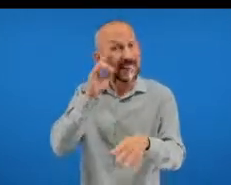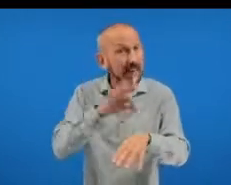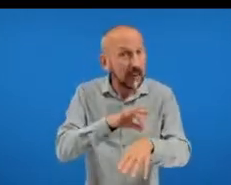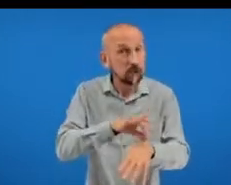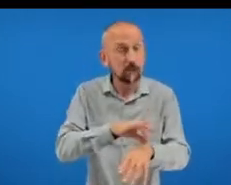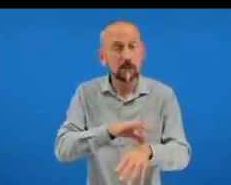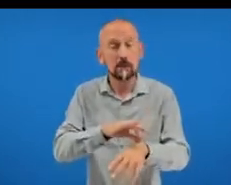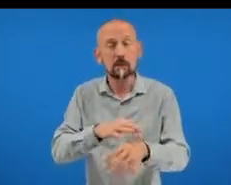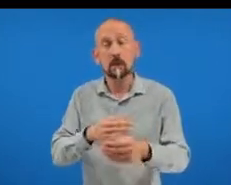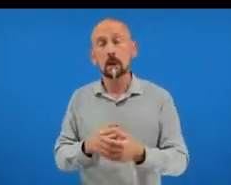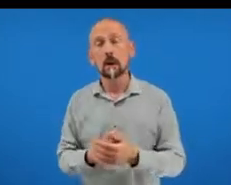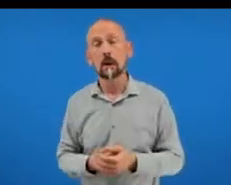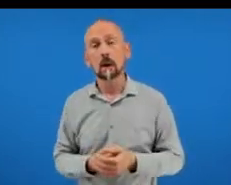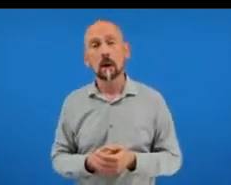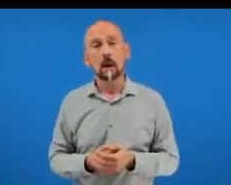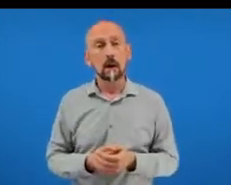and